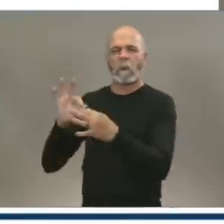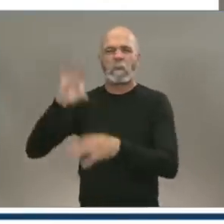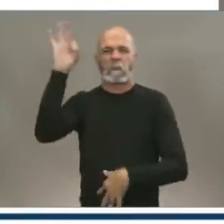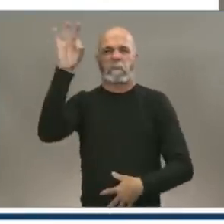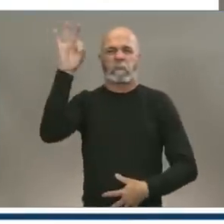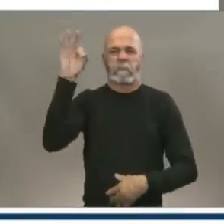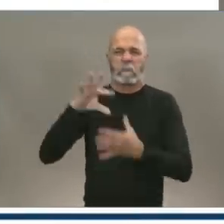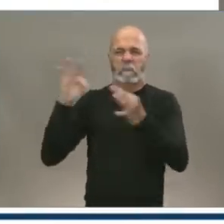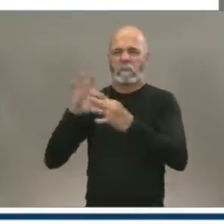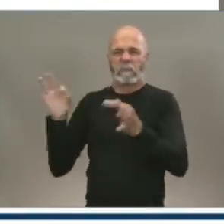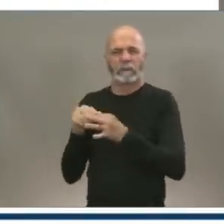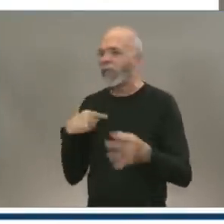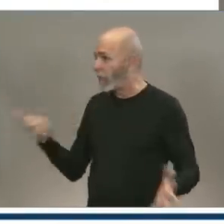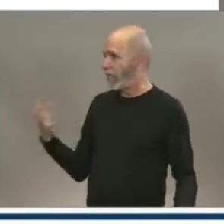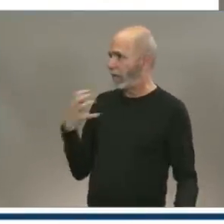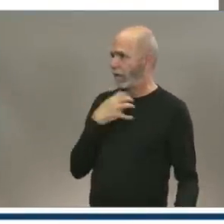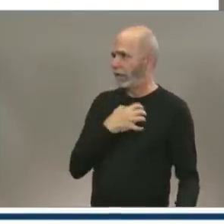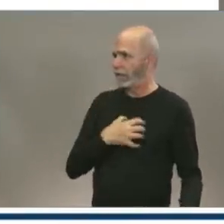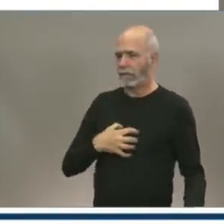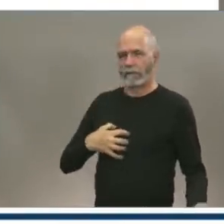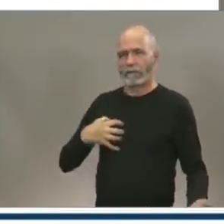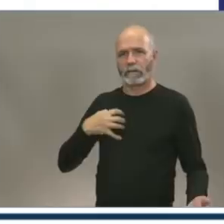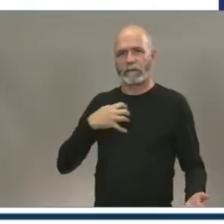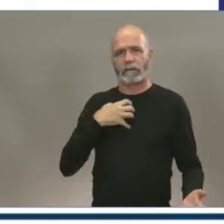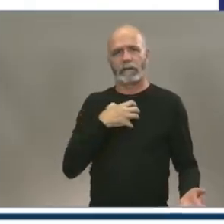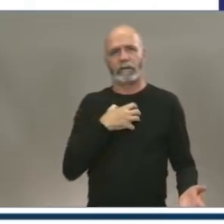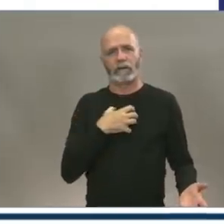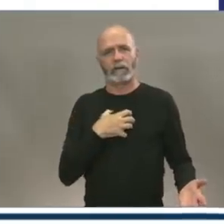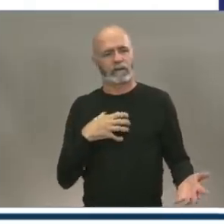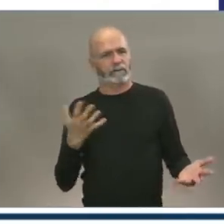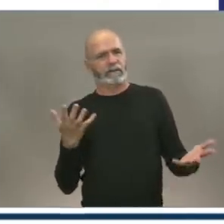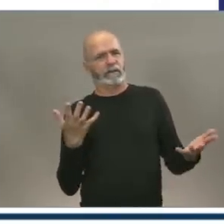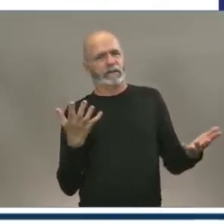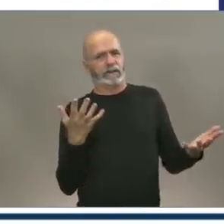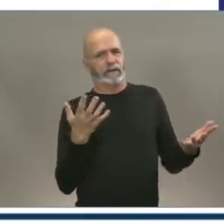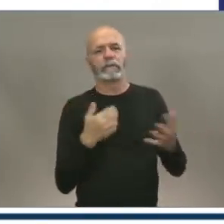and that we need to take stronger enforcement action. I wonder about the initial